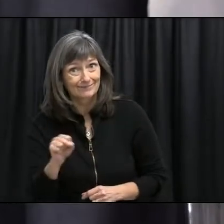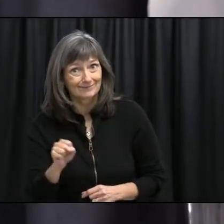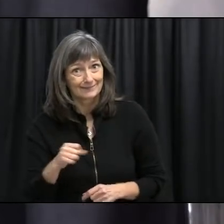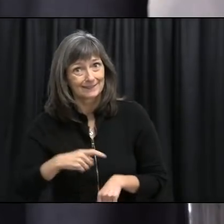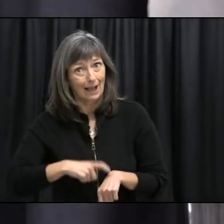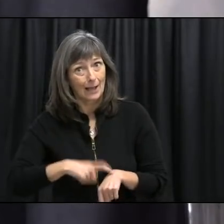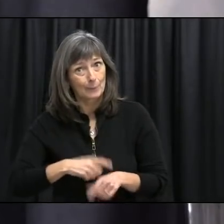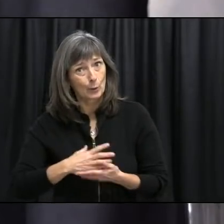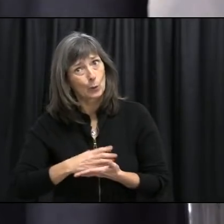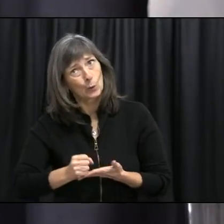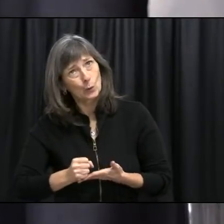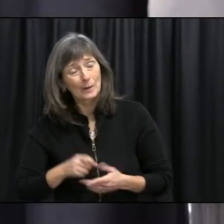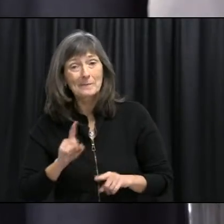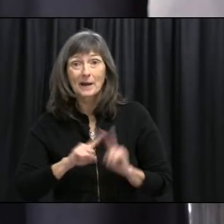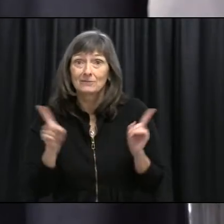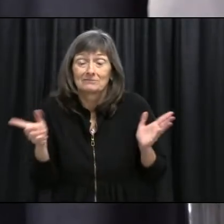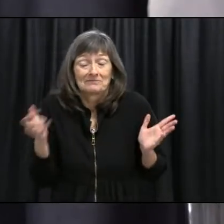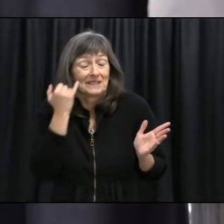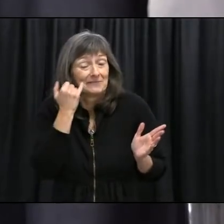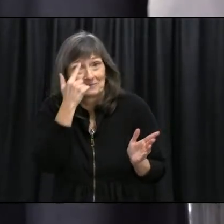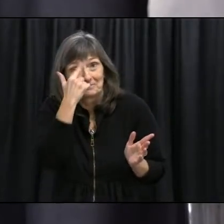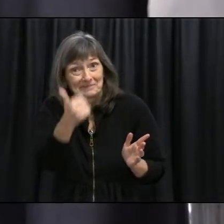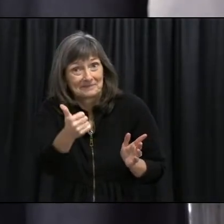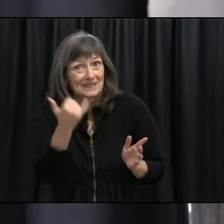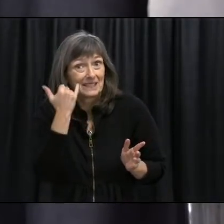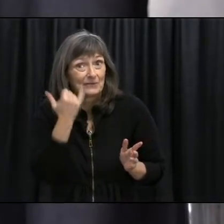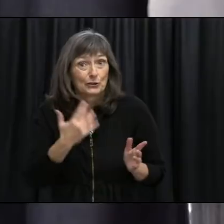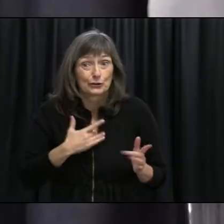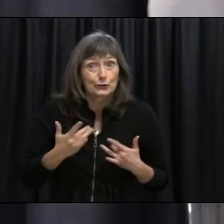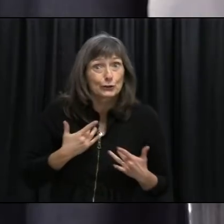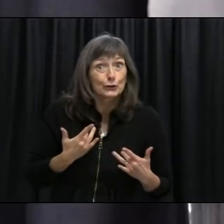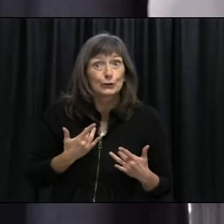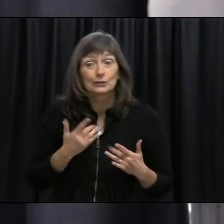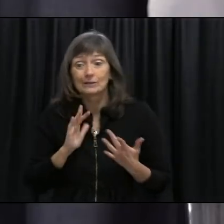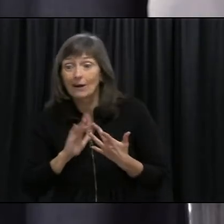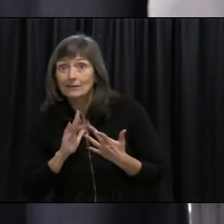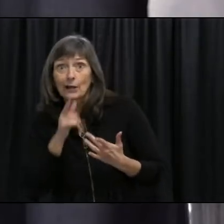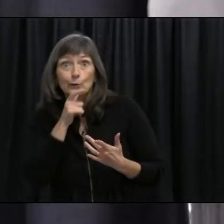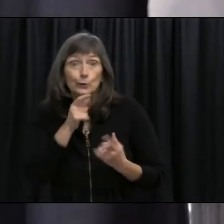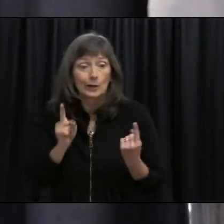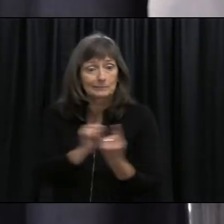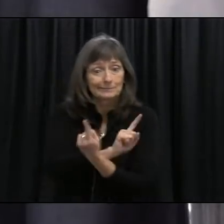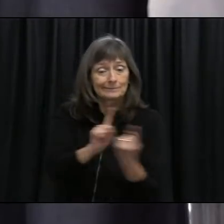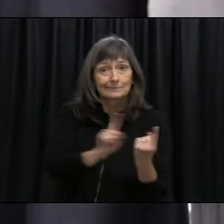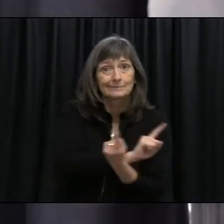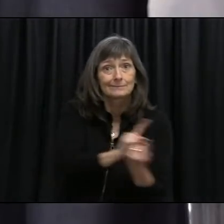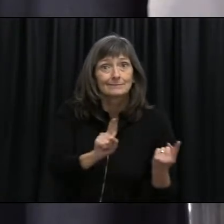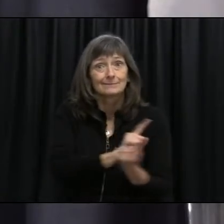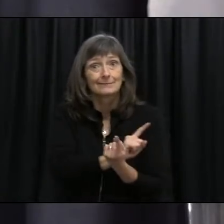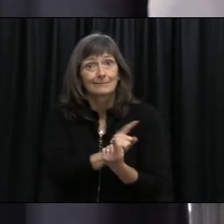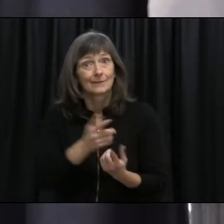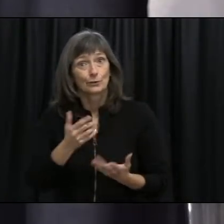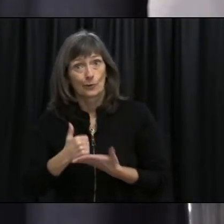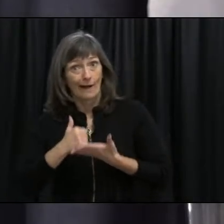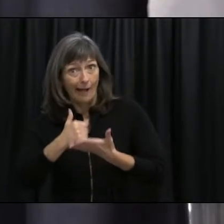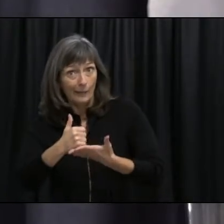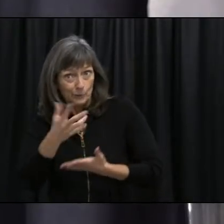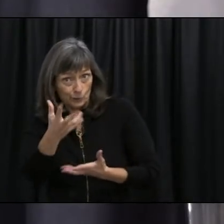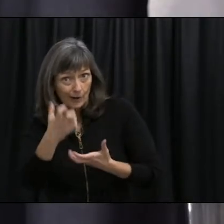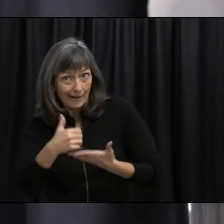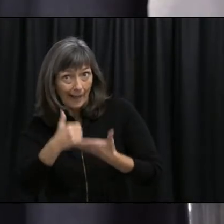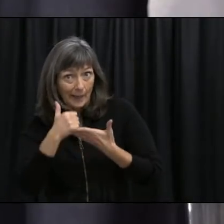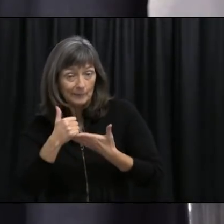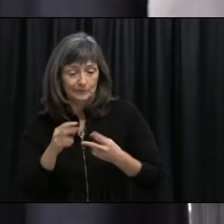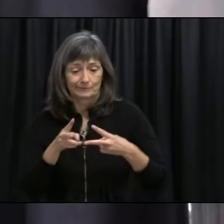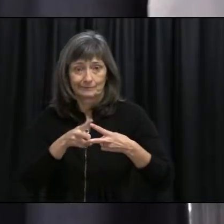time consuming, but if that is, if you're concerned about contact tracing and want to contribute, those are your two ways